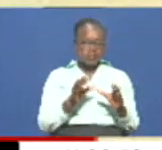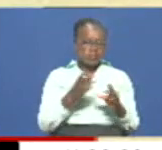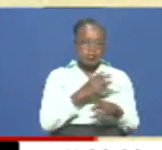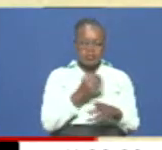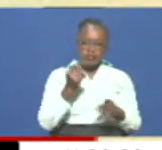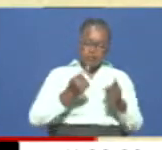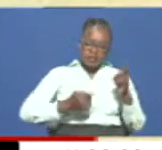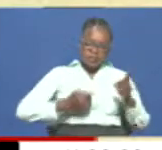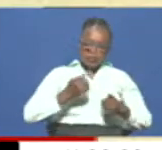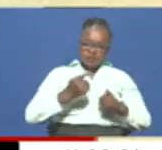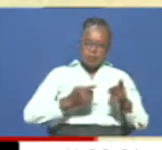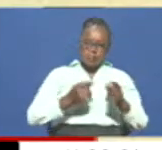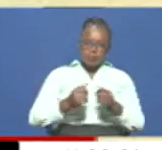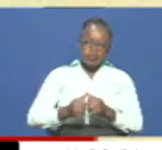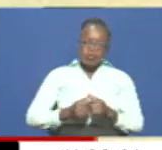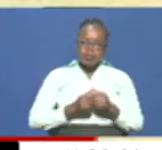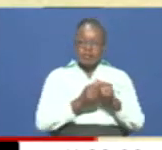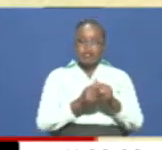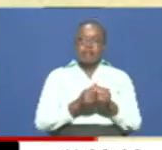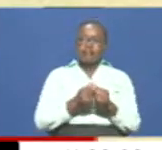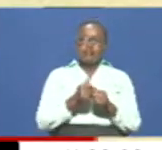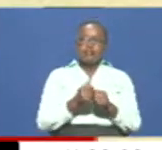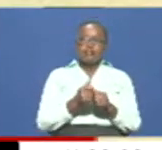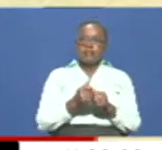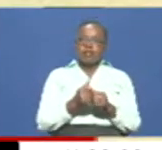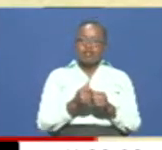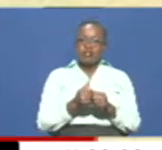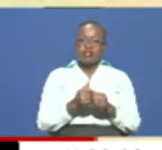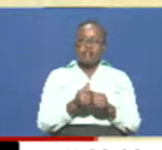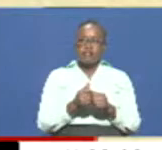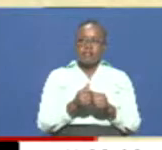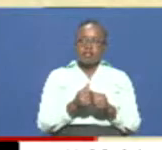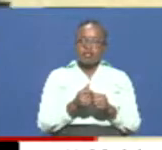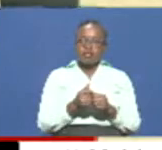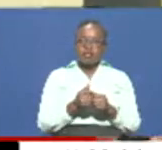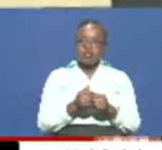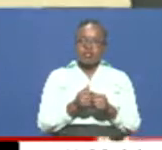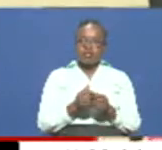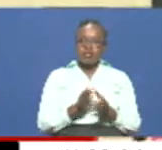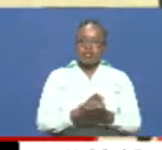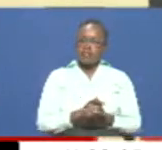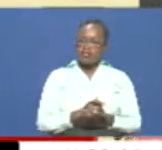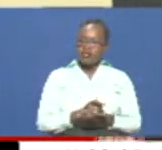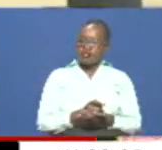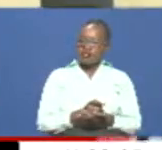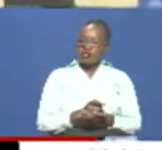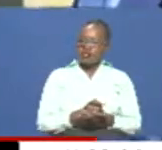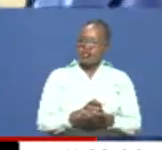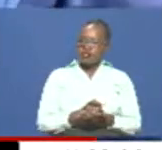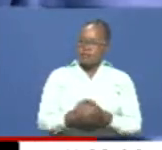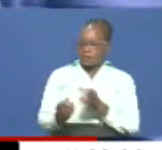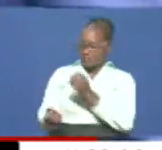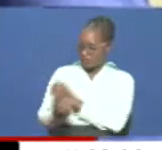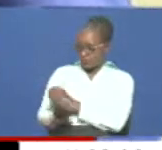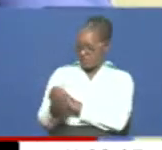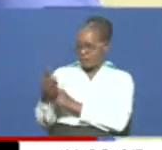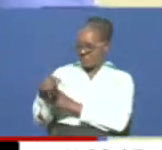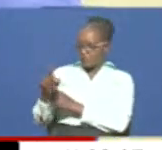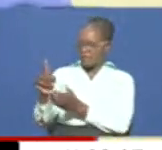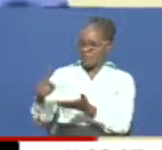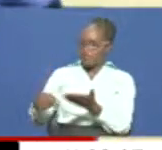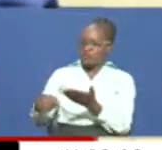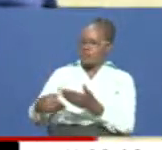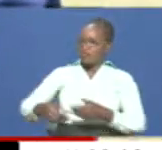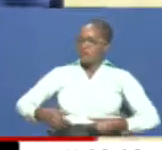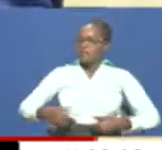be together. So this is why we are here today. Maybe what's your advice to the young